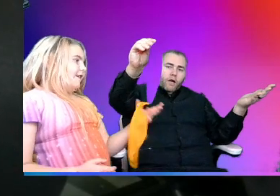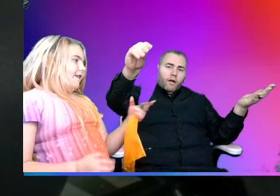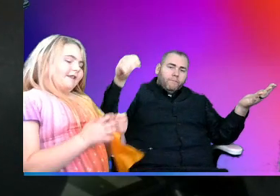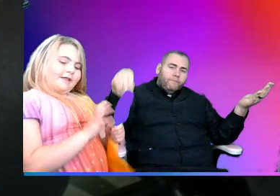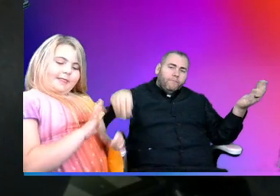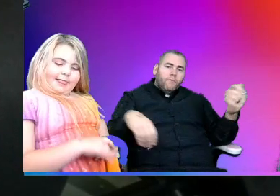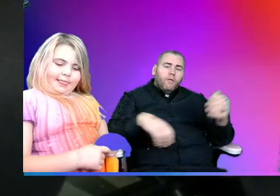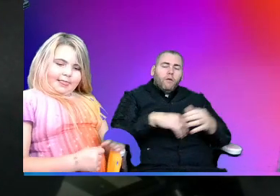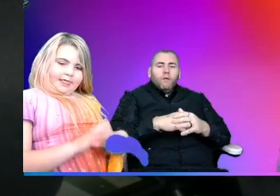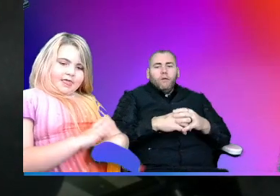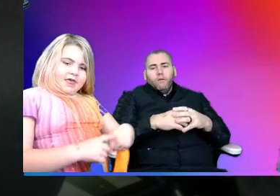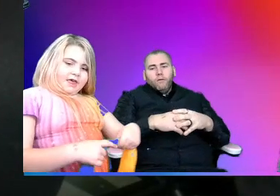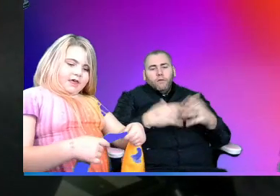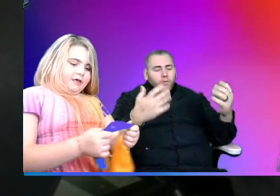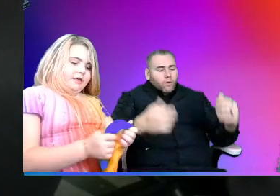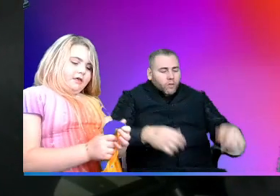Ha-cha.